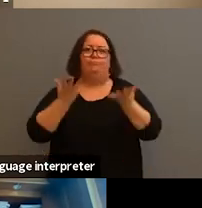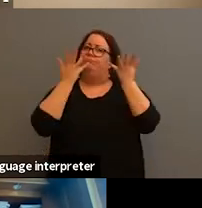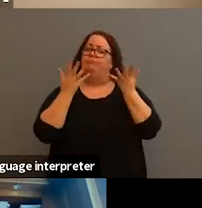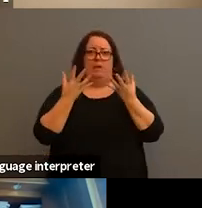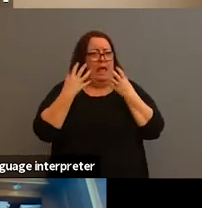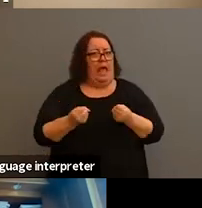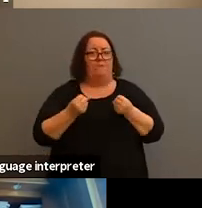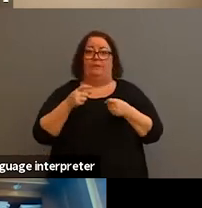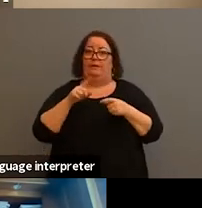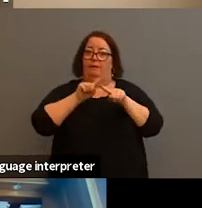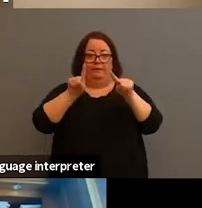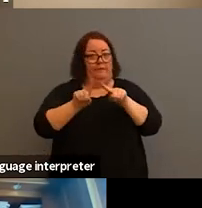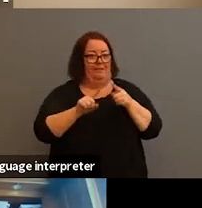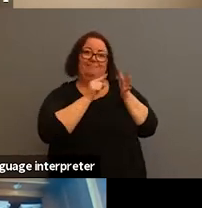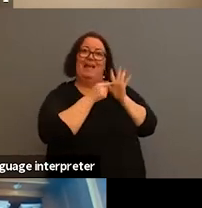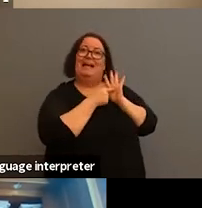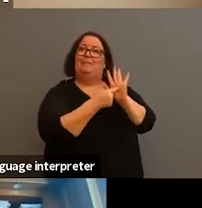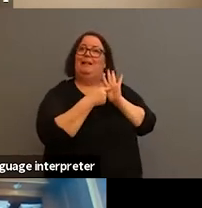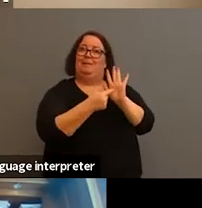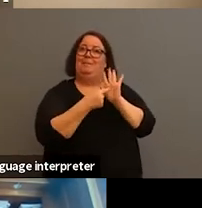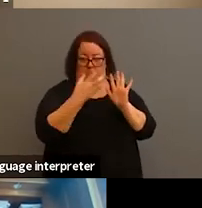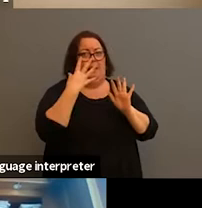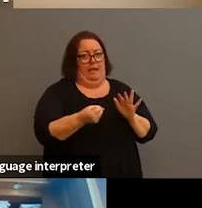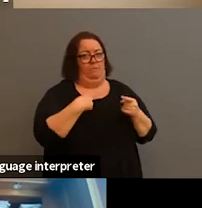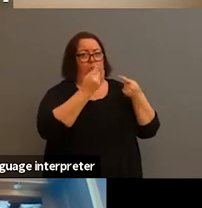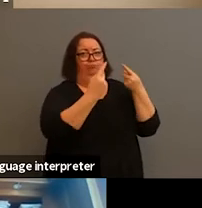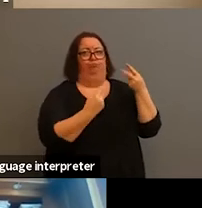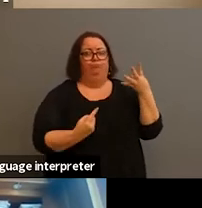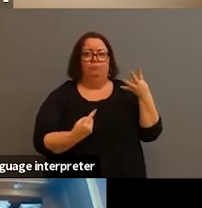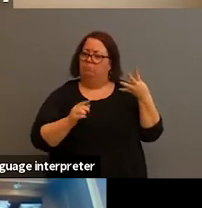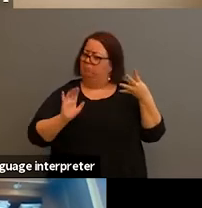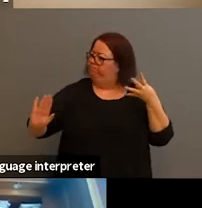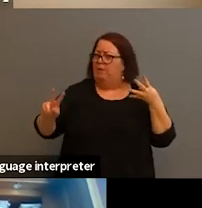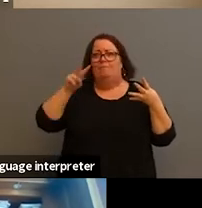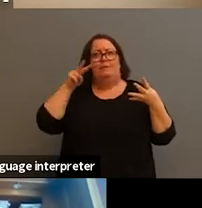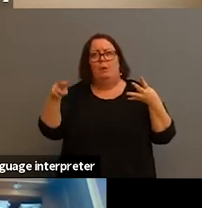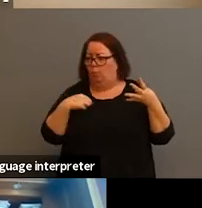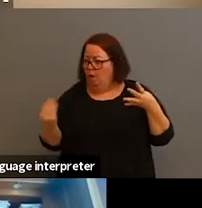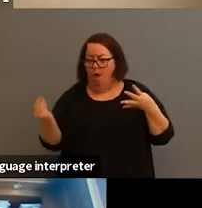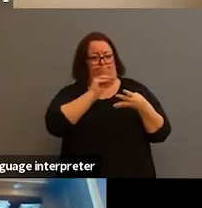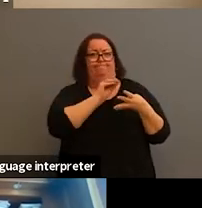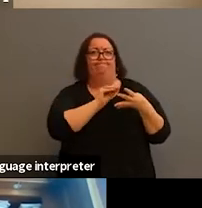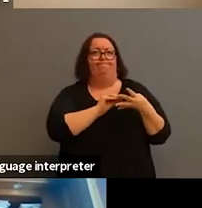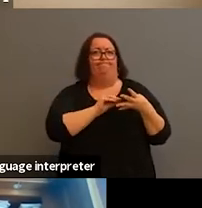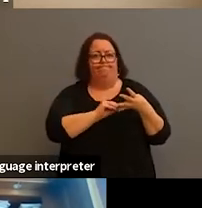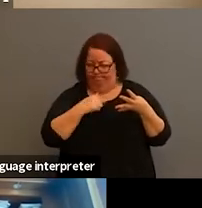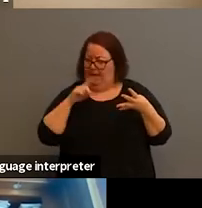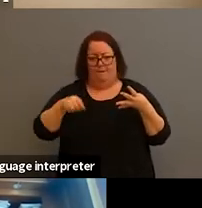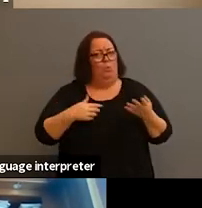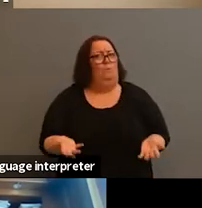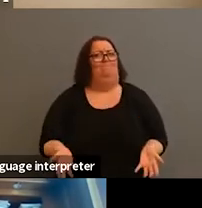where it has, the disability as perspective has been more and more clarified. Education is one of the